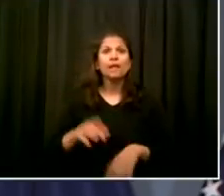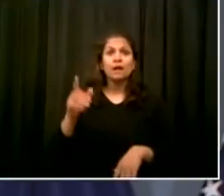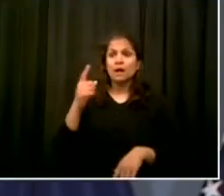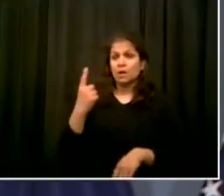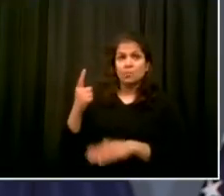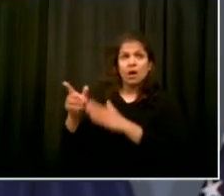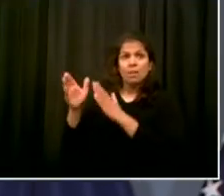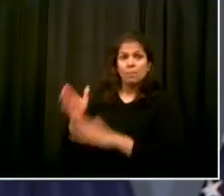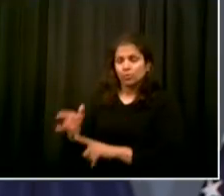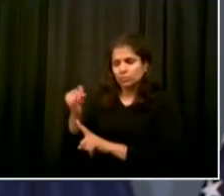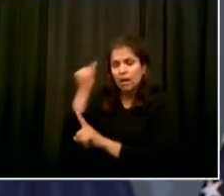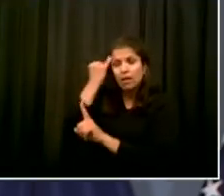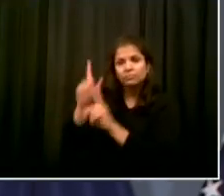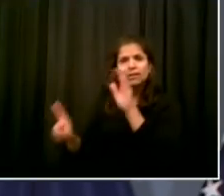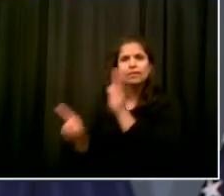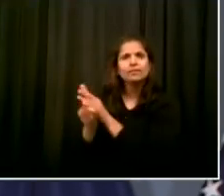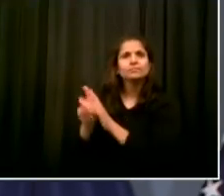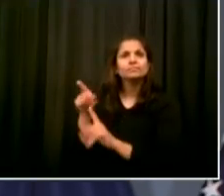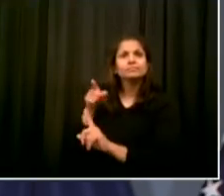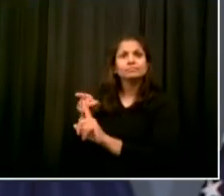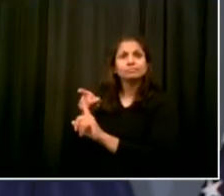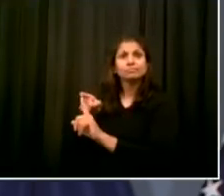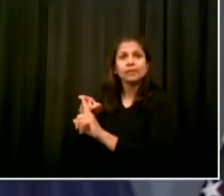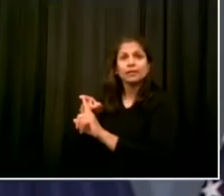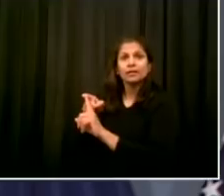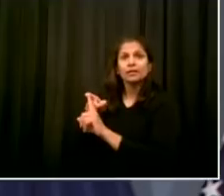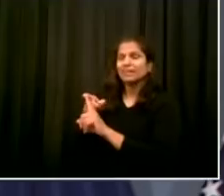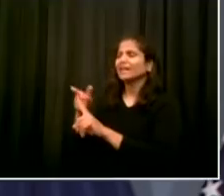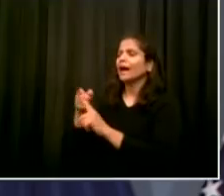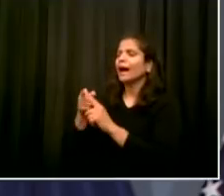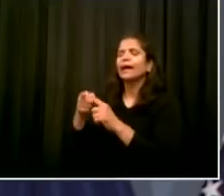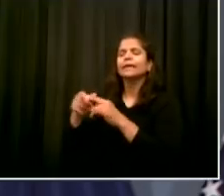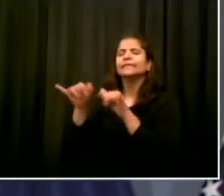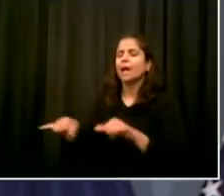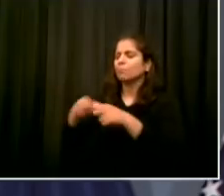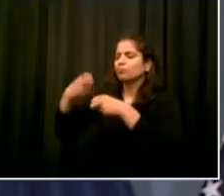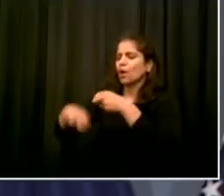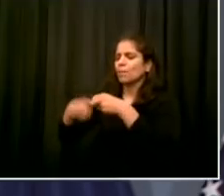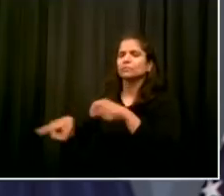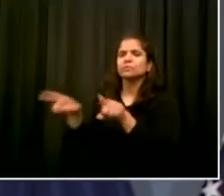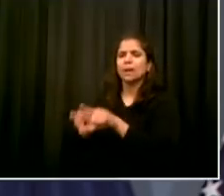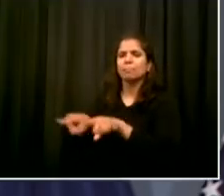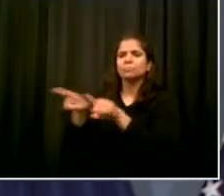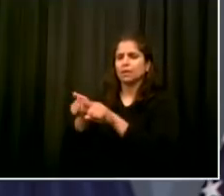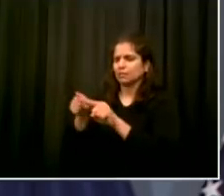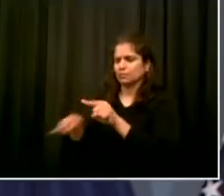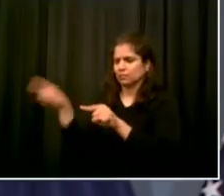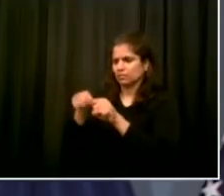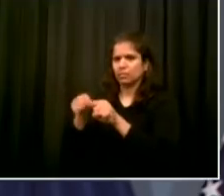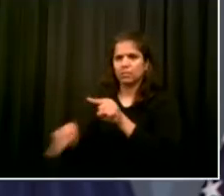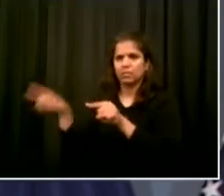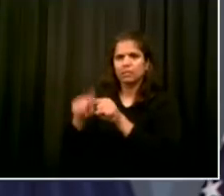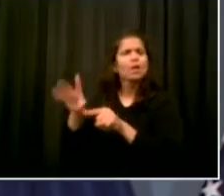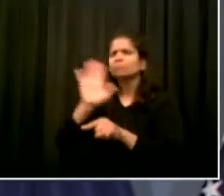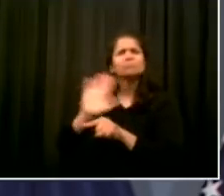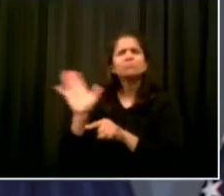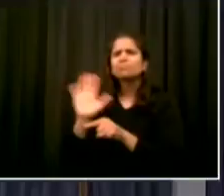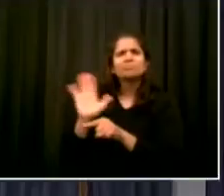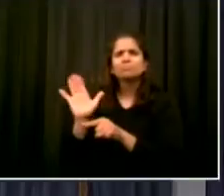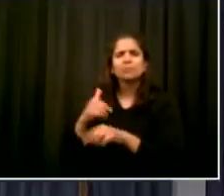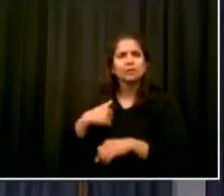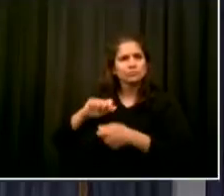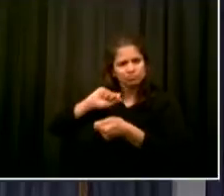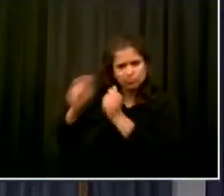be a broken reality. It could be something that people create that is better. I'm really honored to introduce to you A.T. Mitchell.